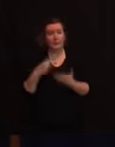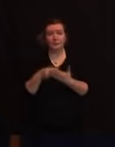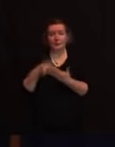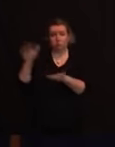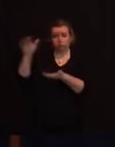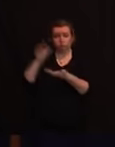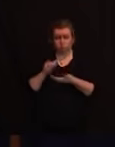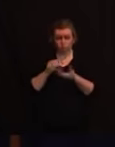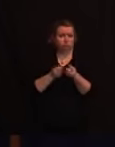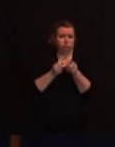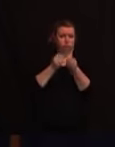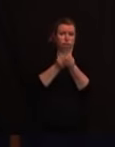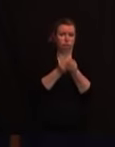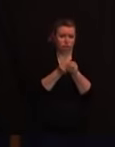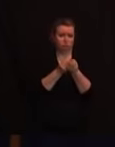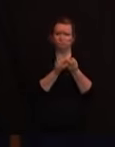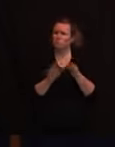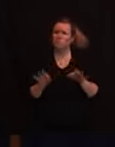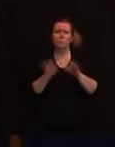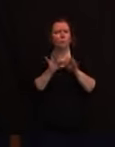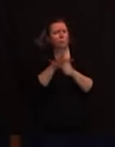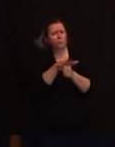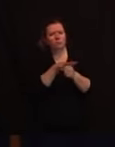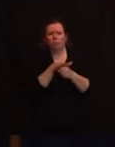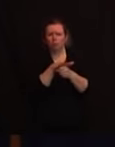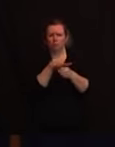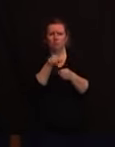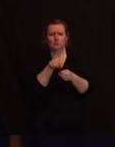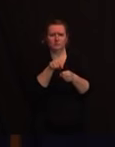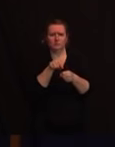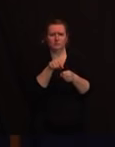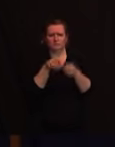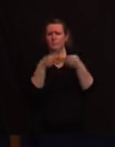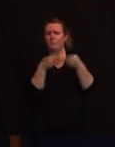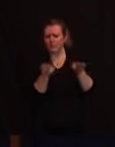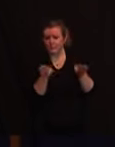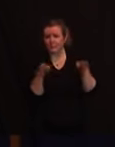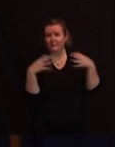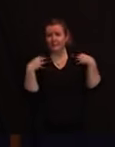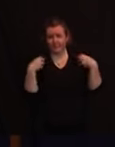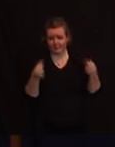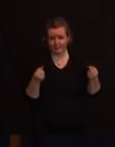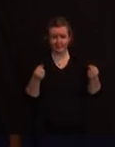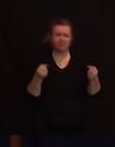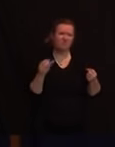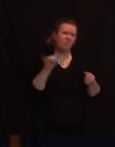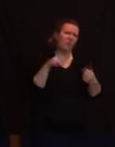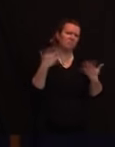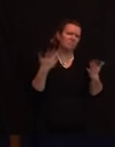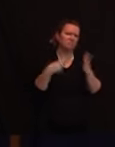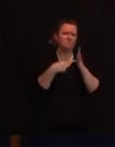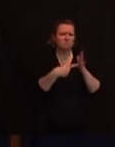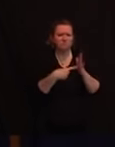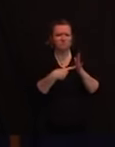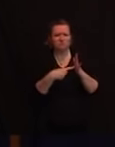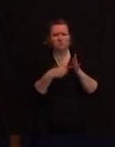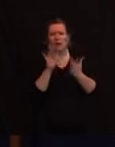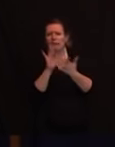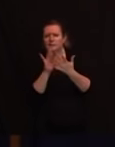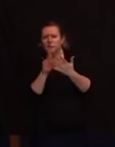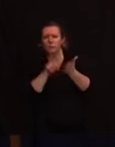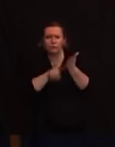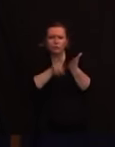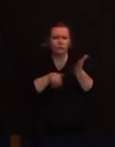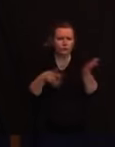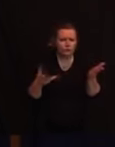local public health efforts, such as contact tracing, providing guidance to long-term care